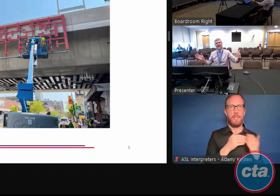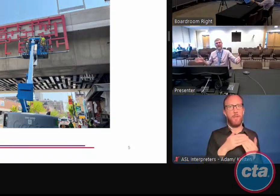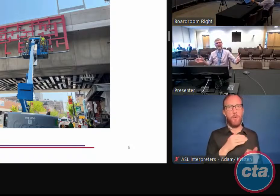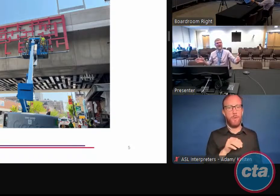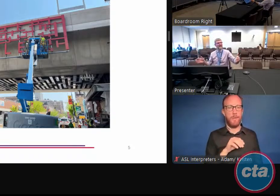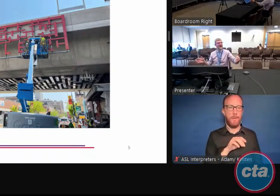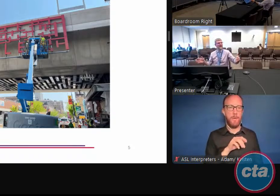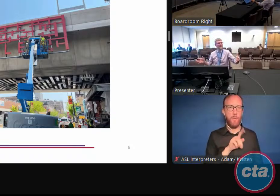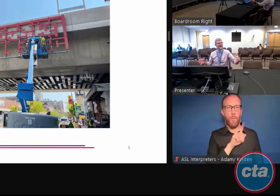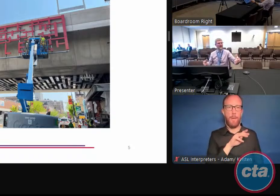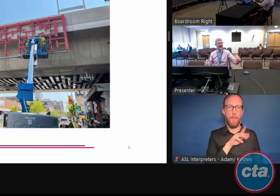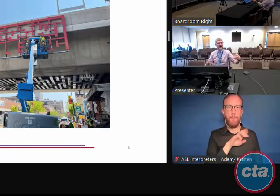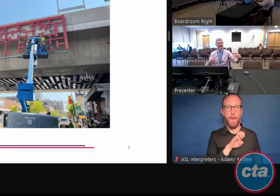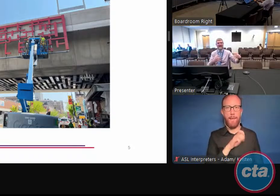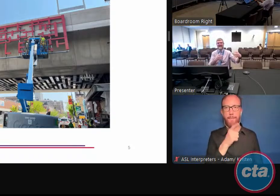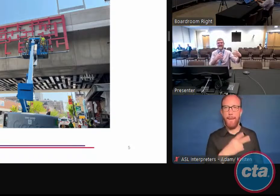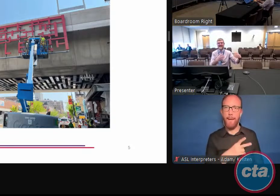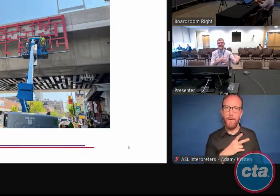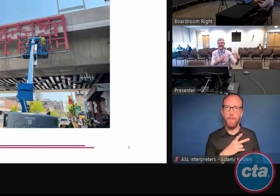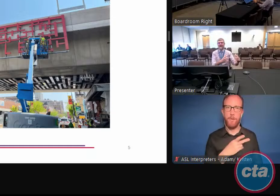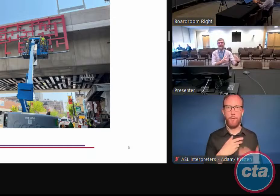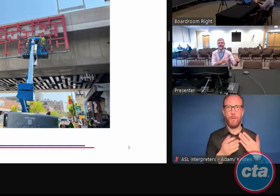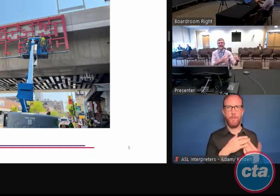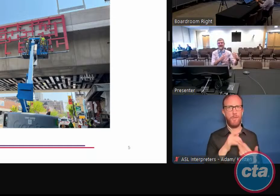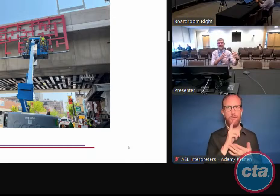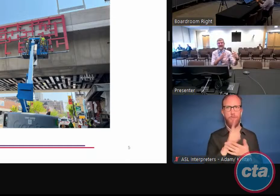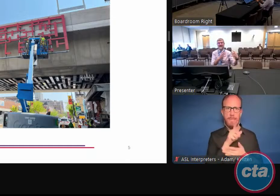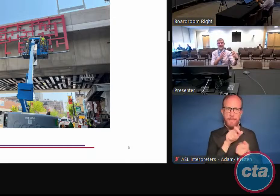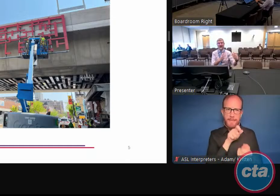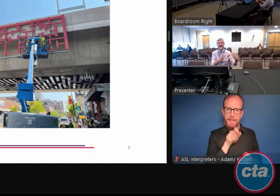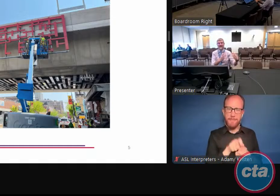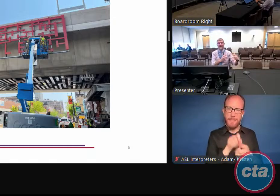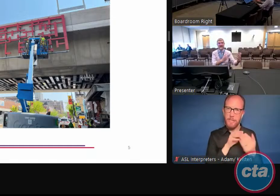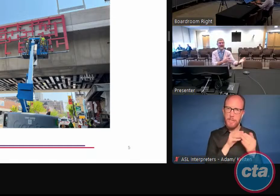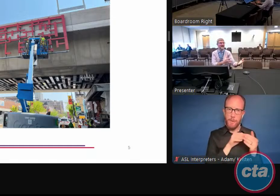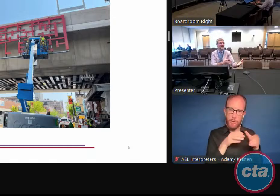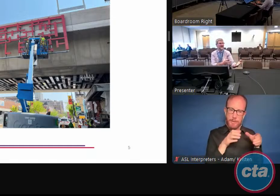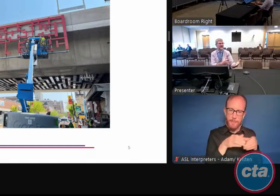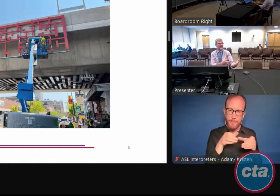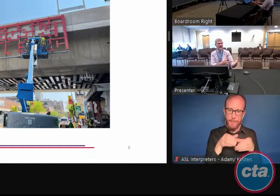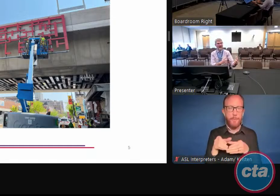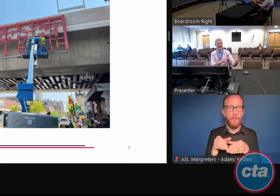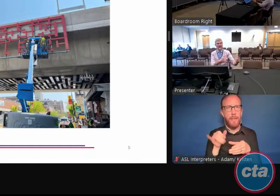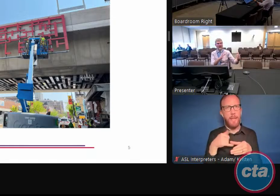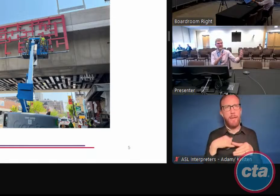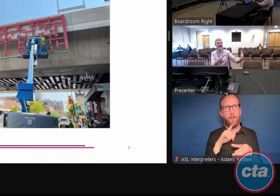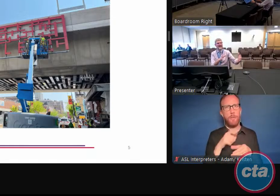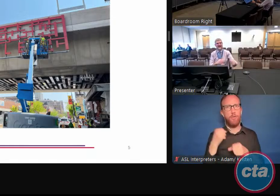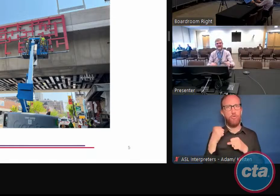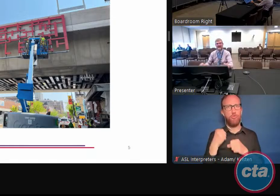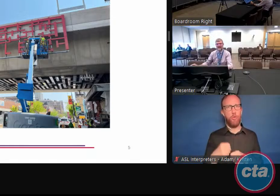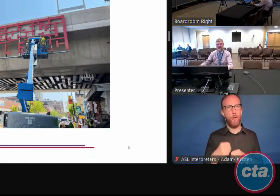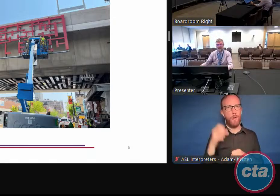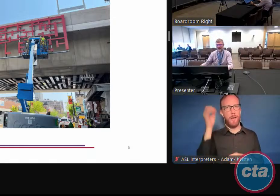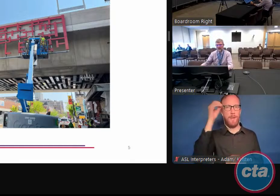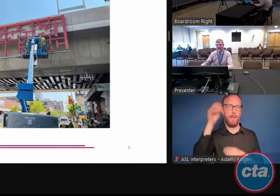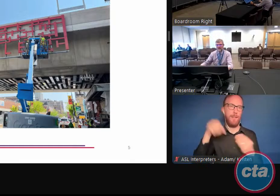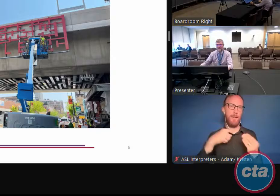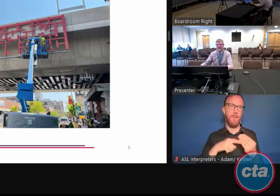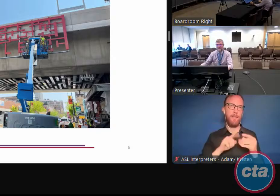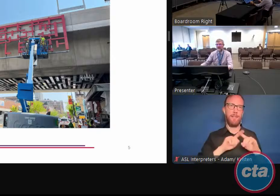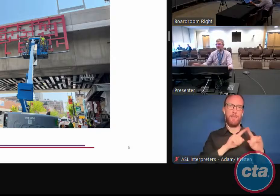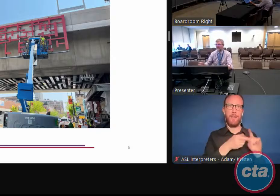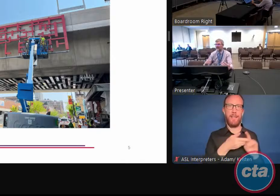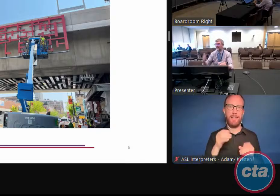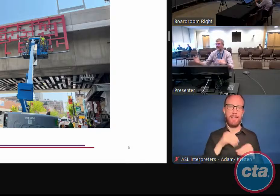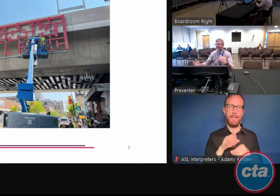mile quarter, there are very distinctive micro communities that have very strong different opinions about those aspects in their neighborhoods, which